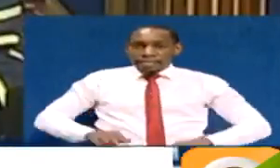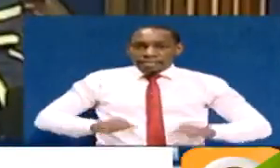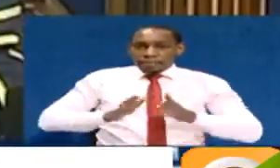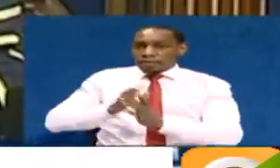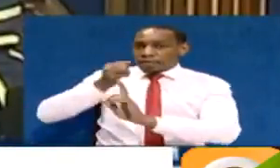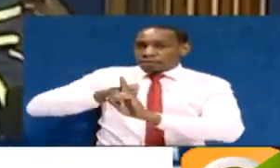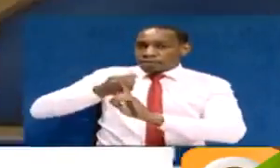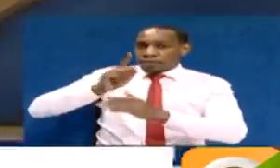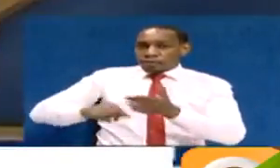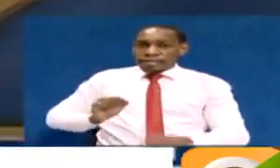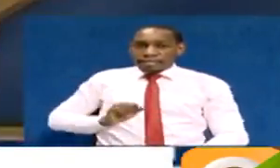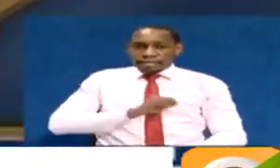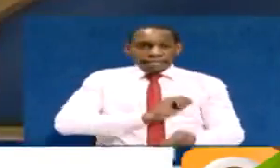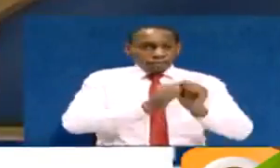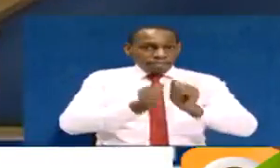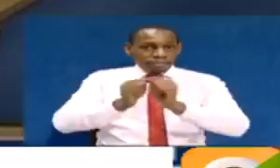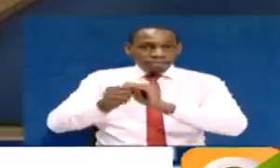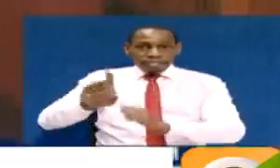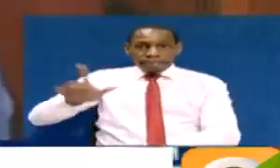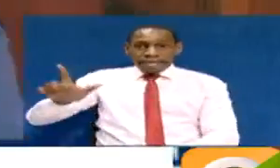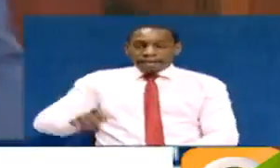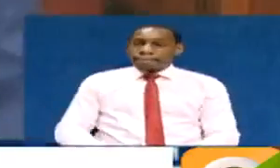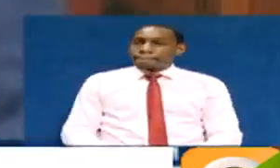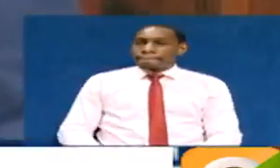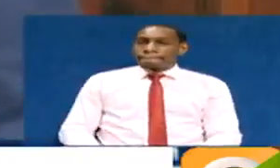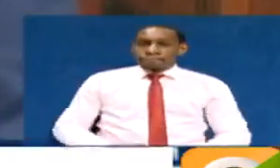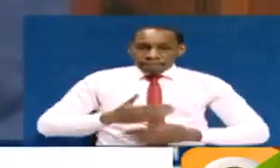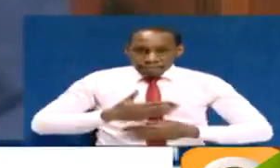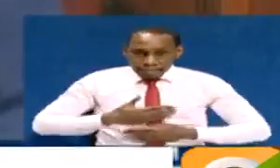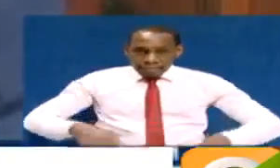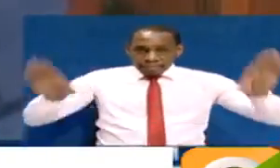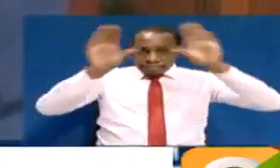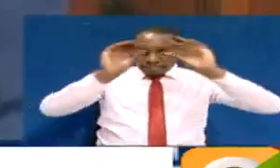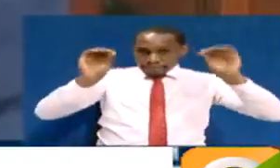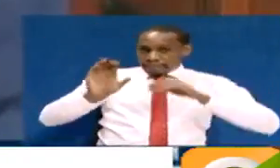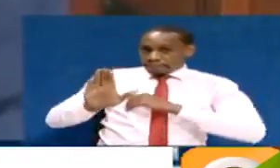Omogeni advocating for the Senate to make changes to the bill. His Excellency the President